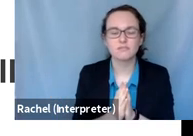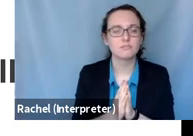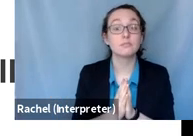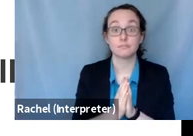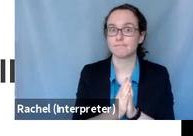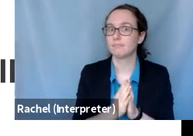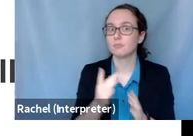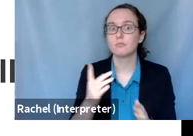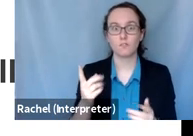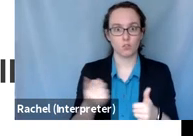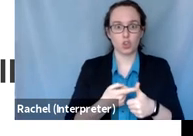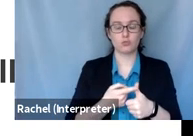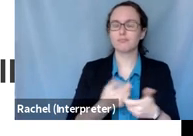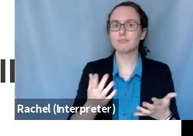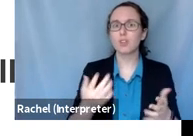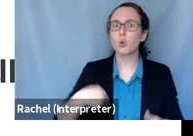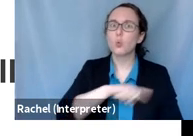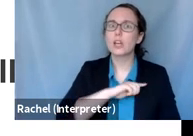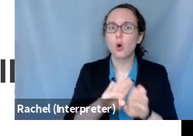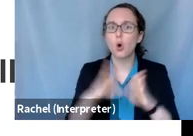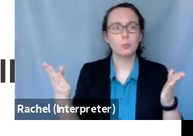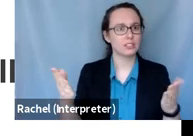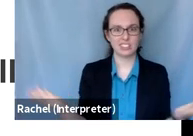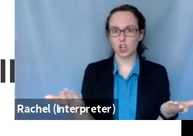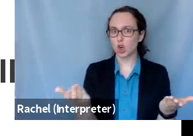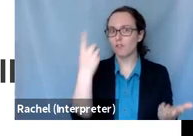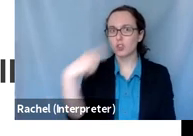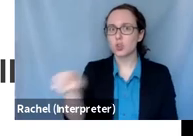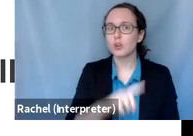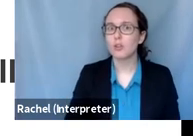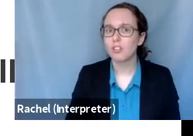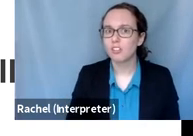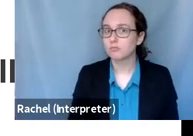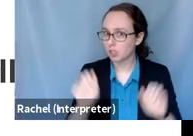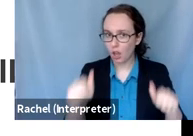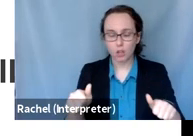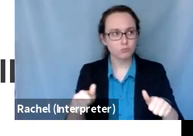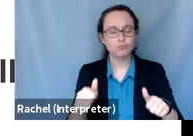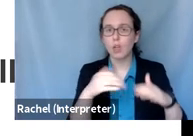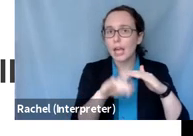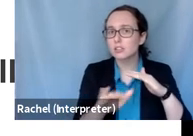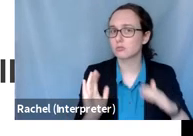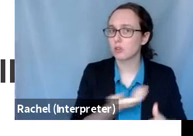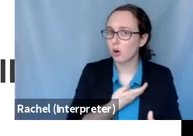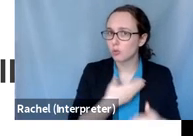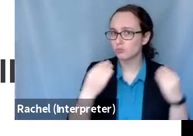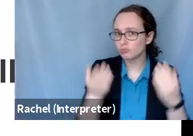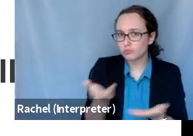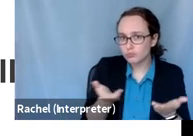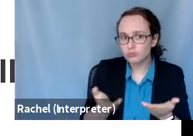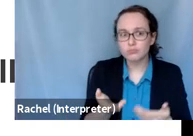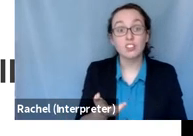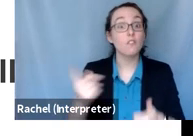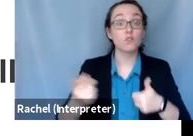open. We are here for you, and we're accessible in a multitude of different ways. To lead off, you'll notice that we have